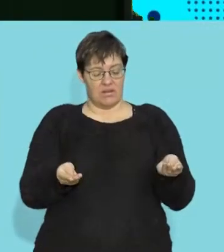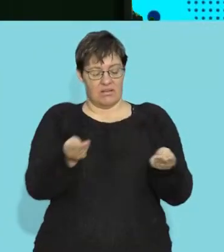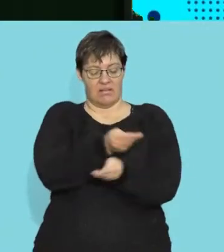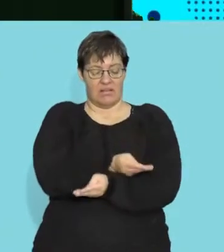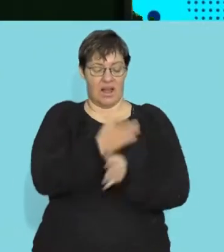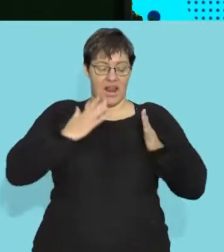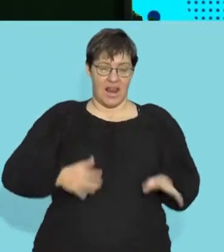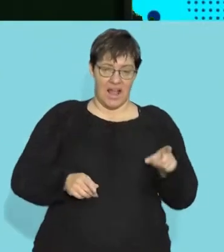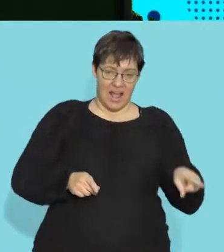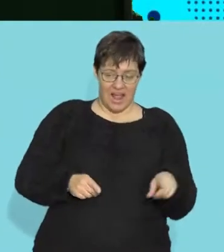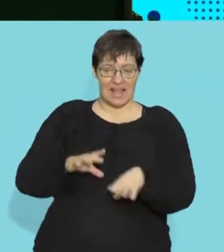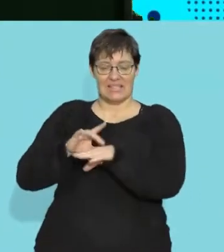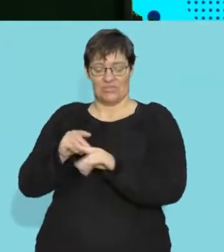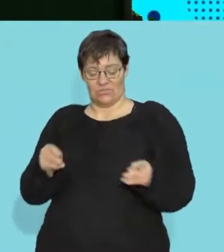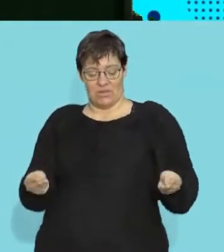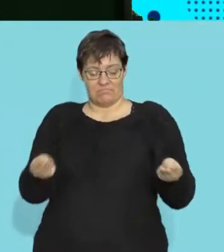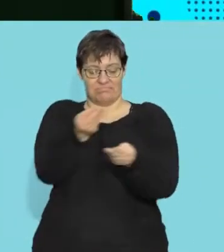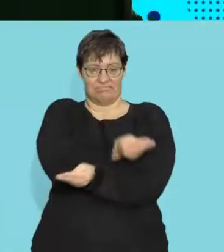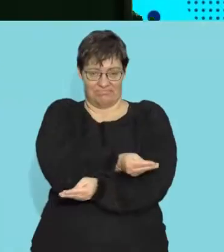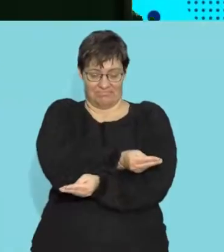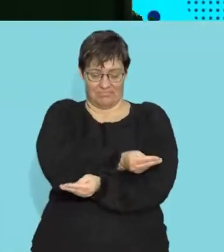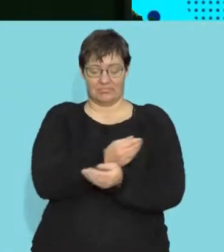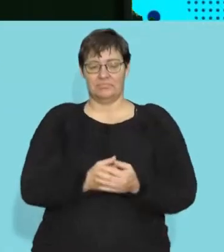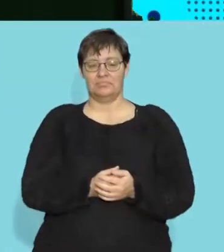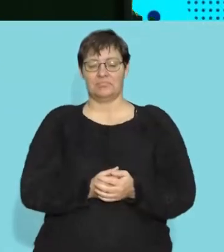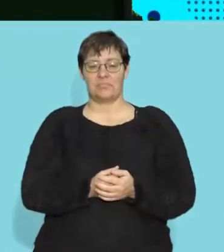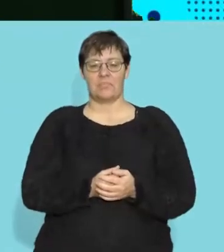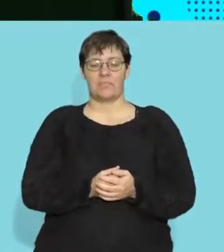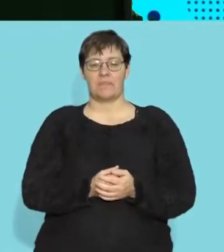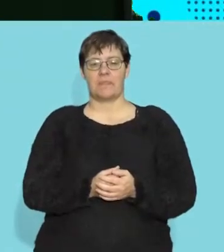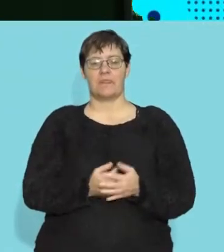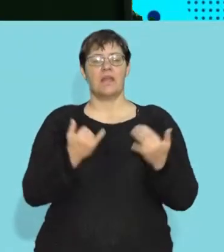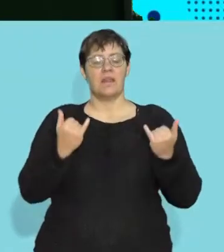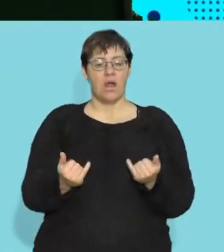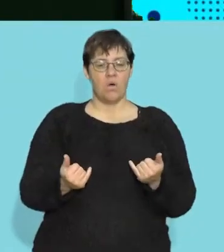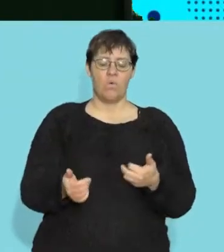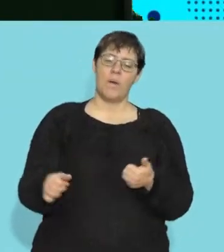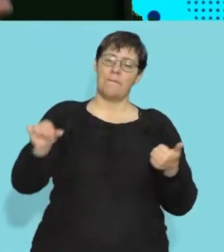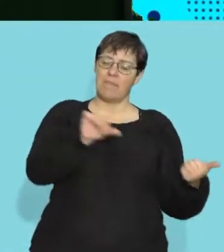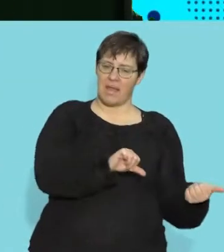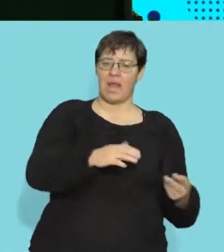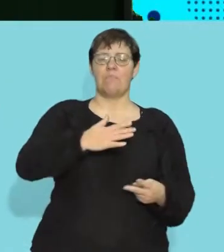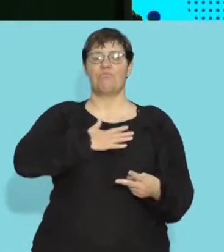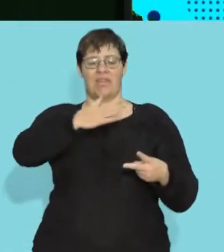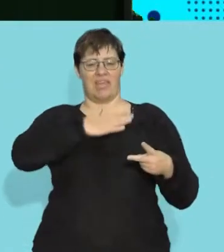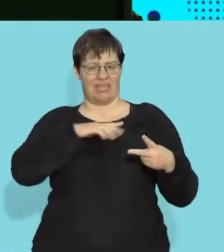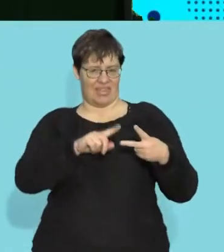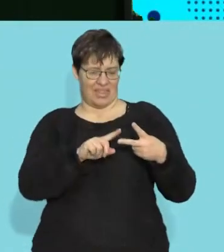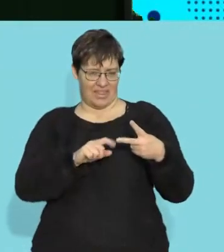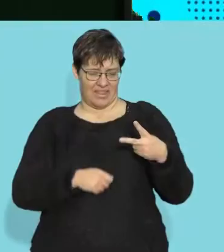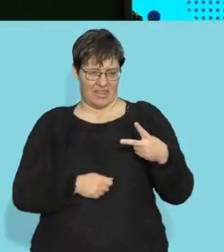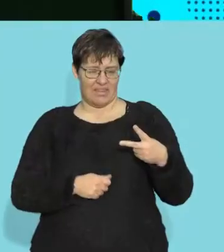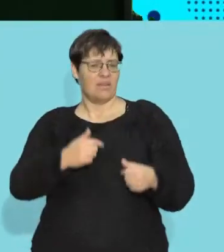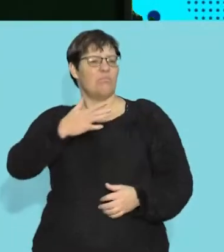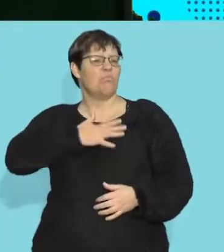the lung and the tissue area. But now we're going to come back to the concept of breathing again.